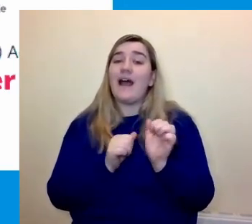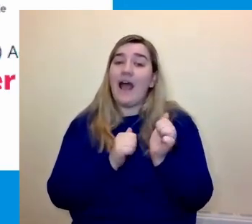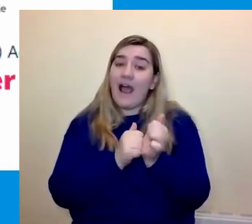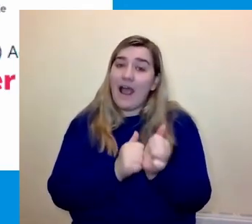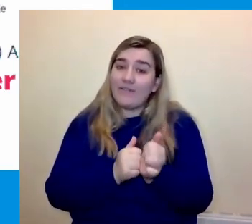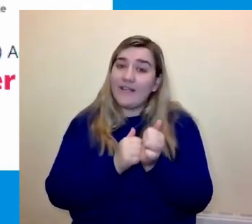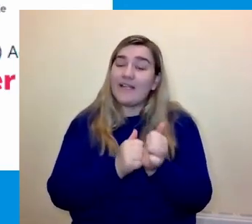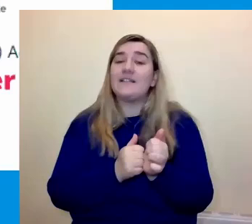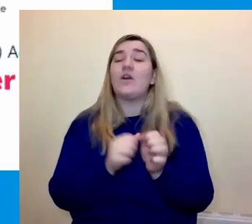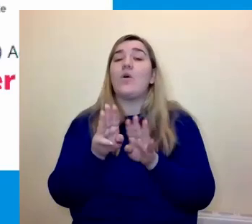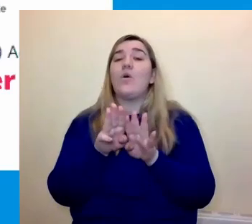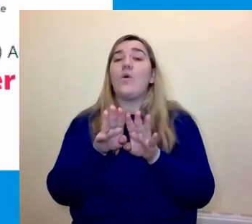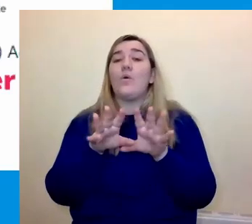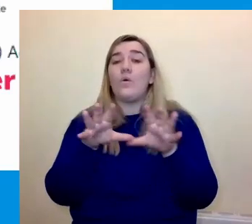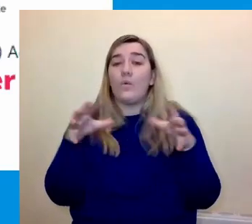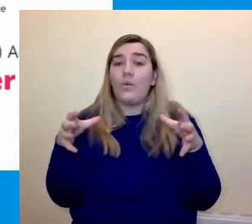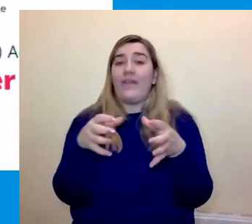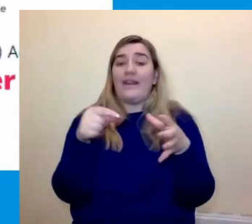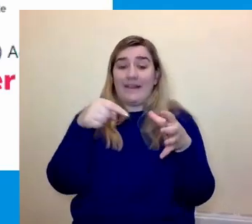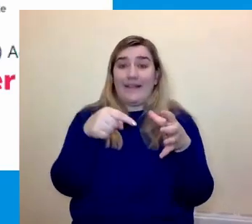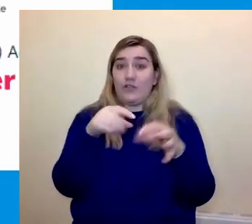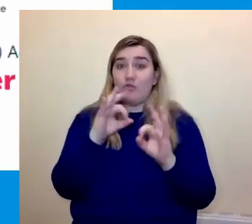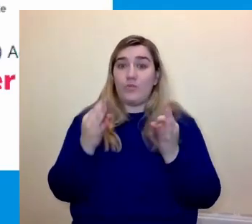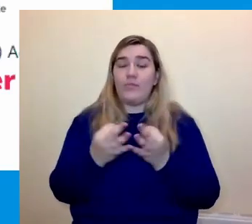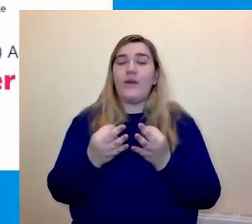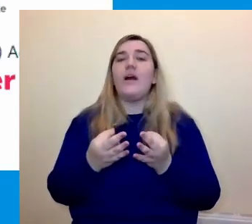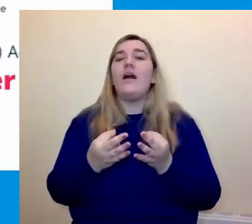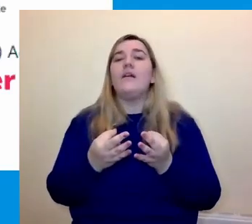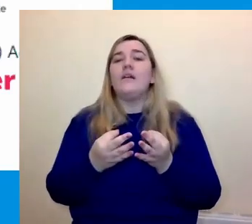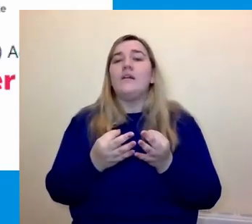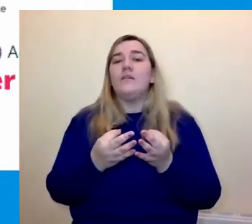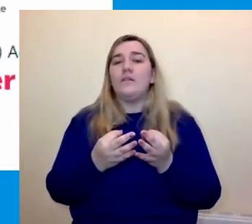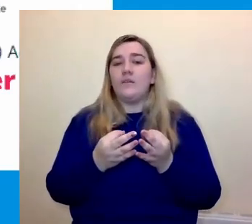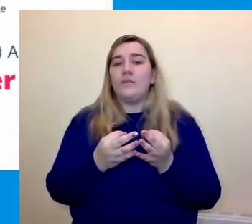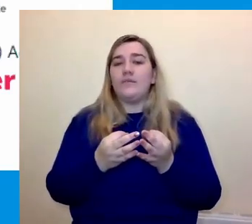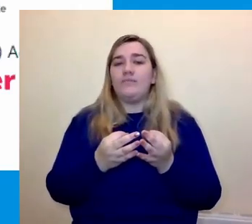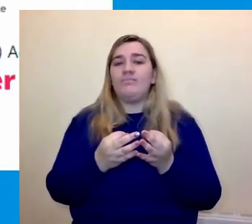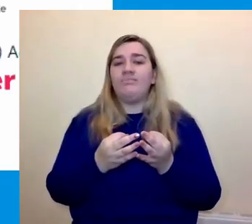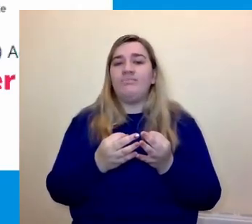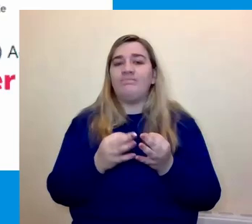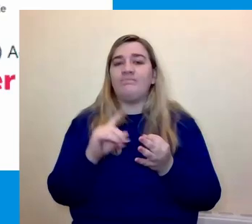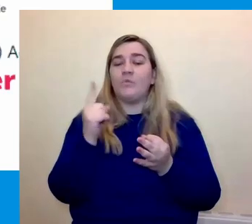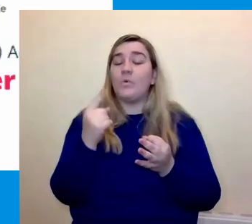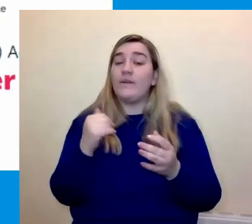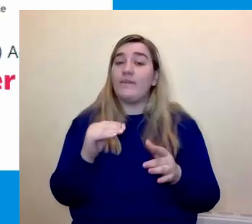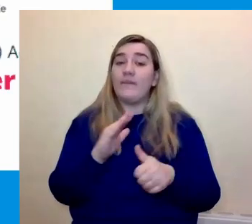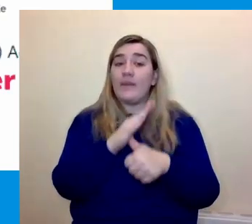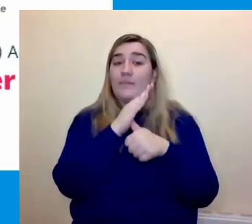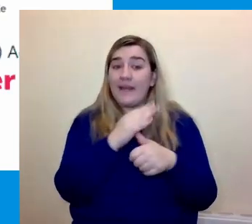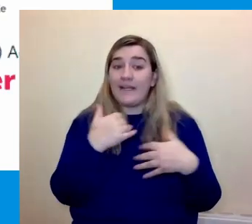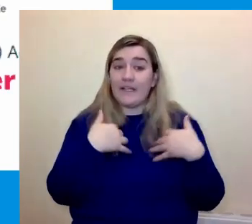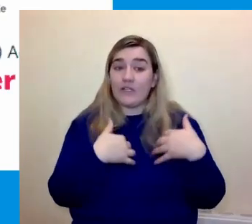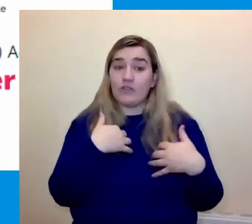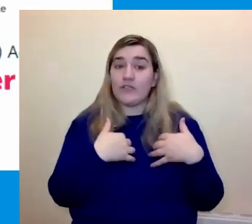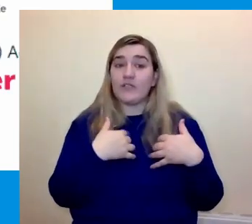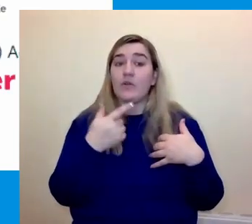the conversation group. And one of the main interests that we had